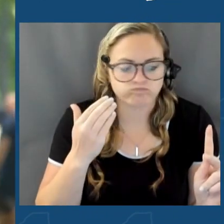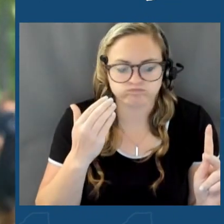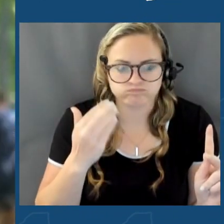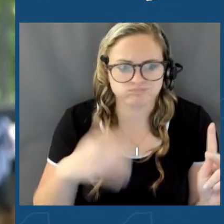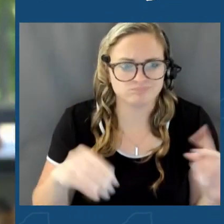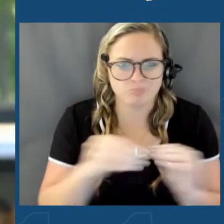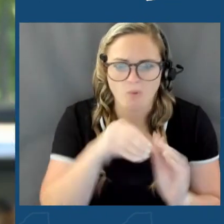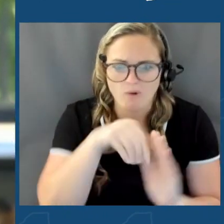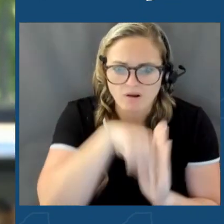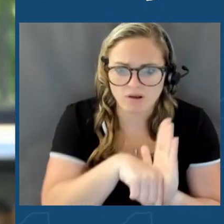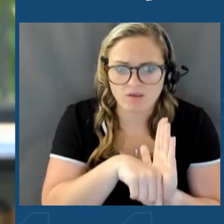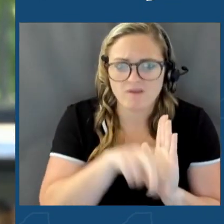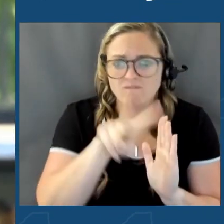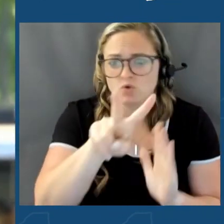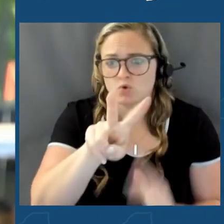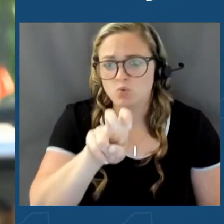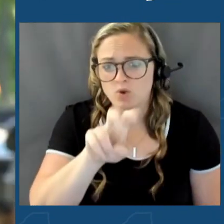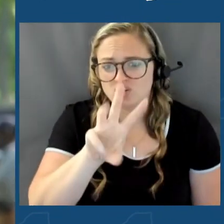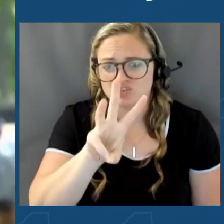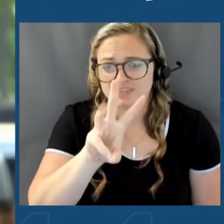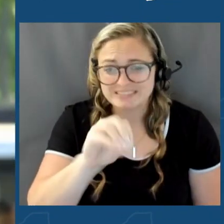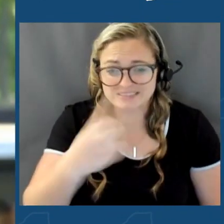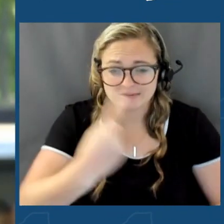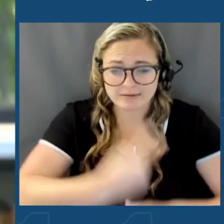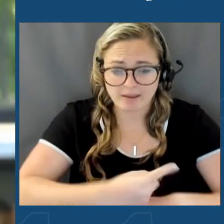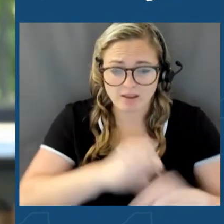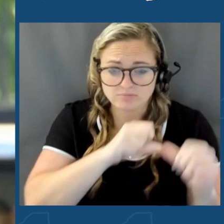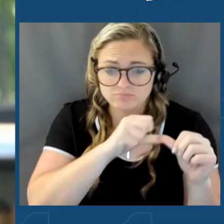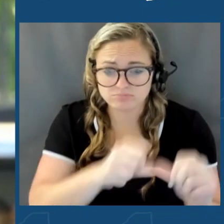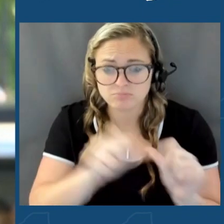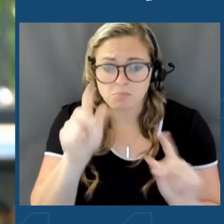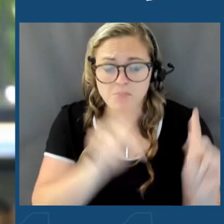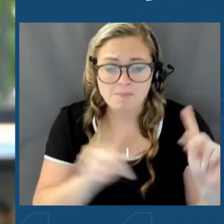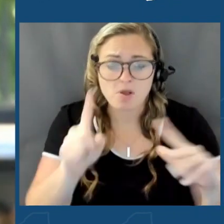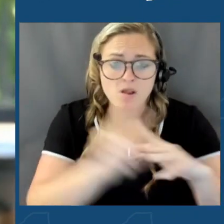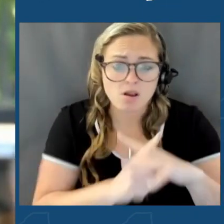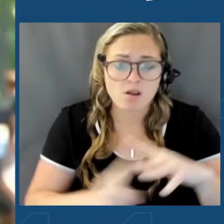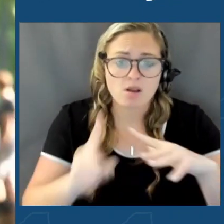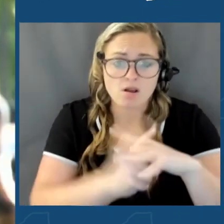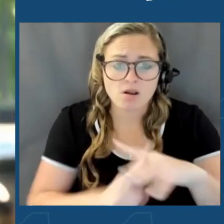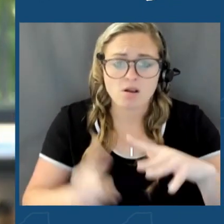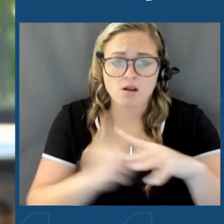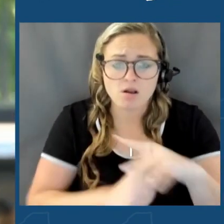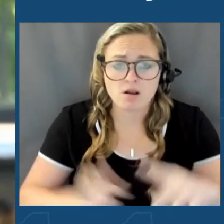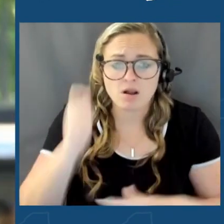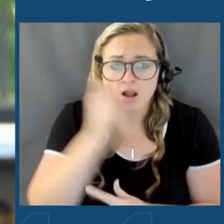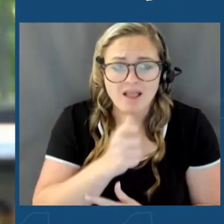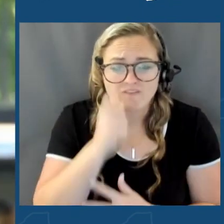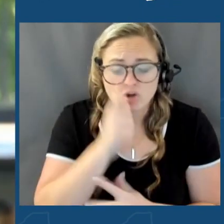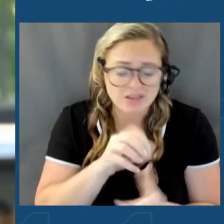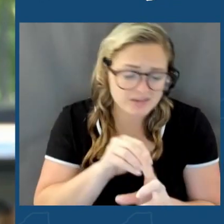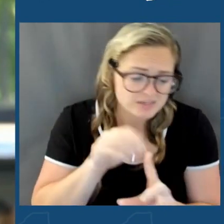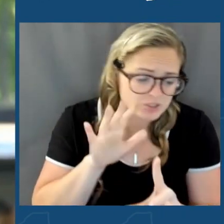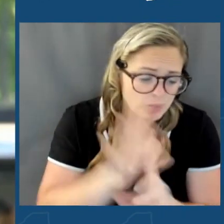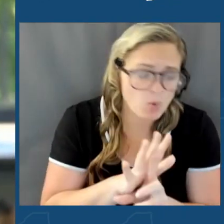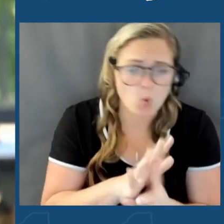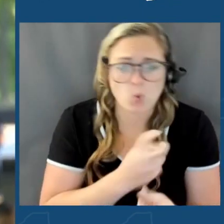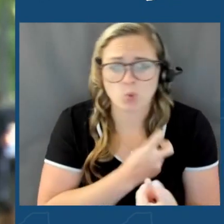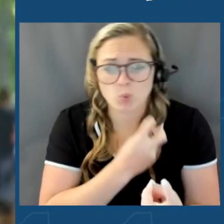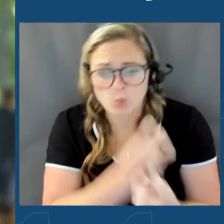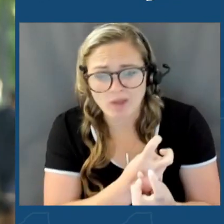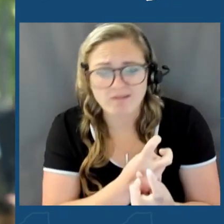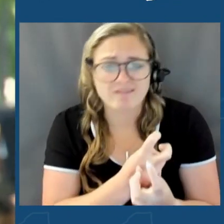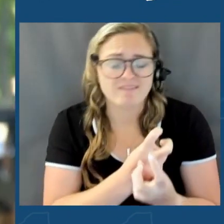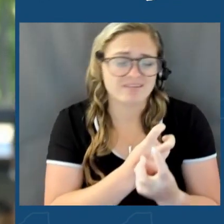for 260 days, people showed up here exposed to toxins and